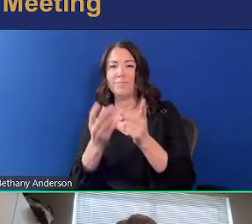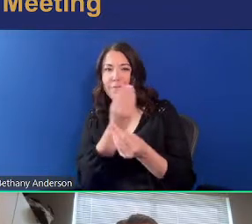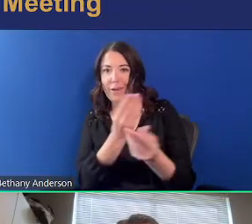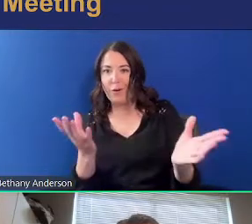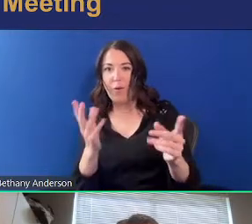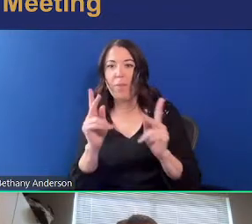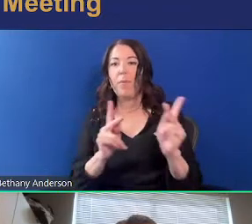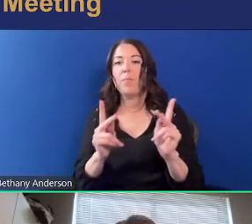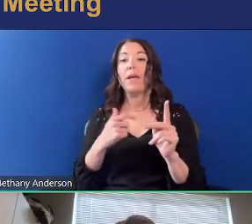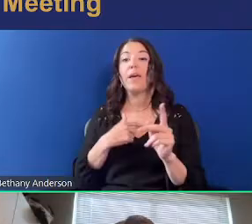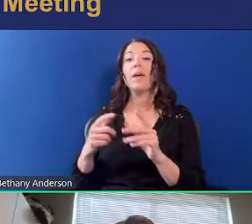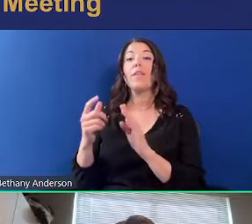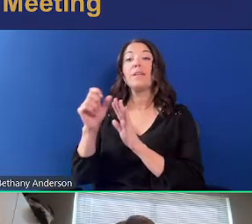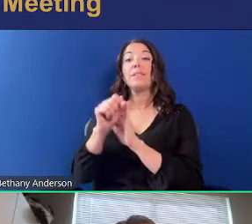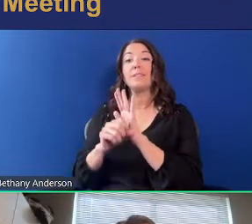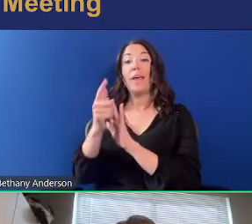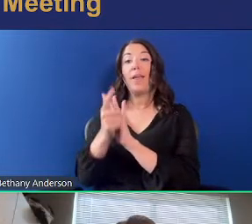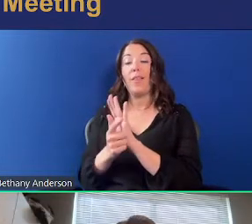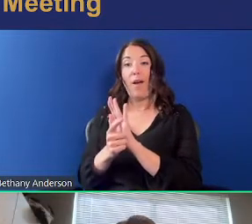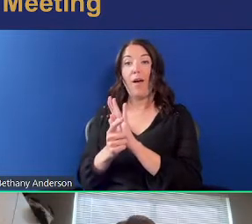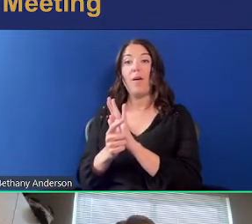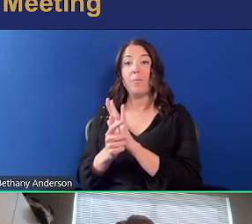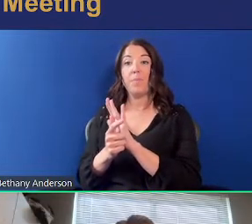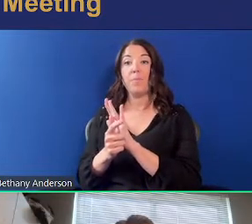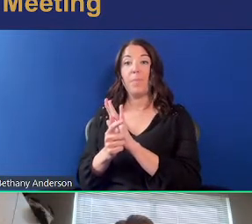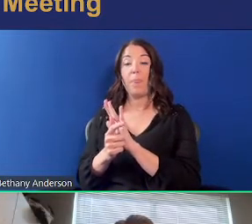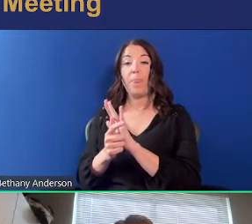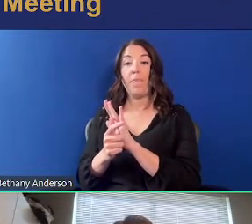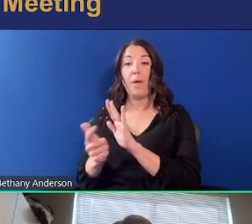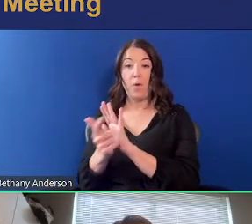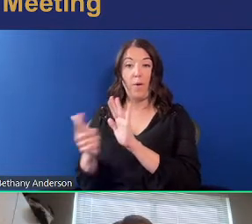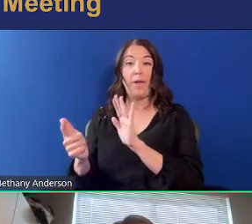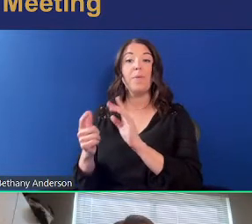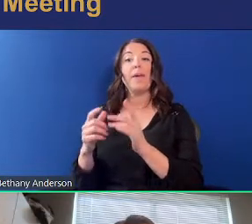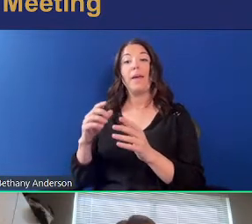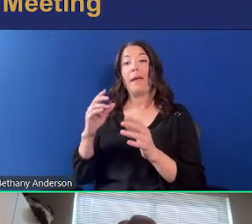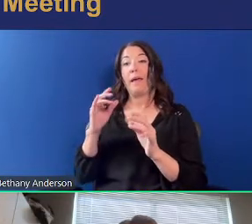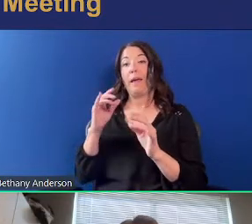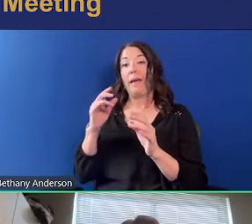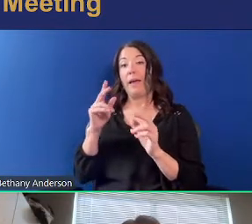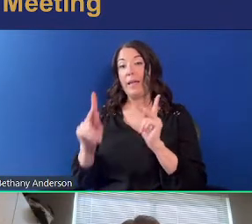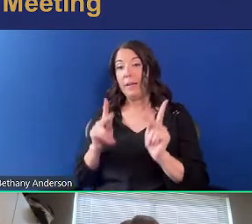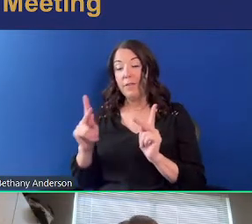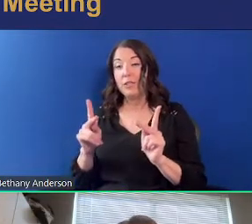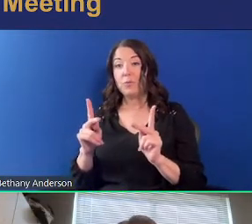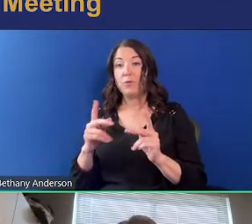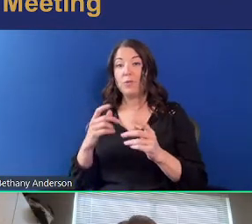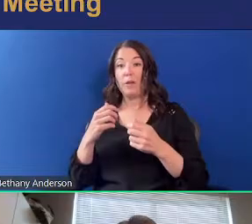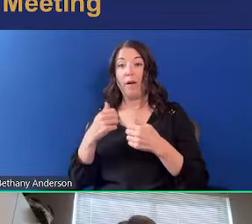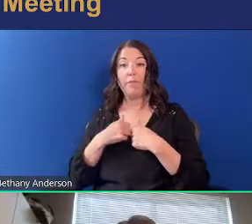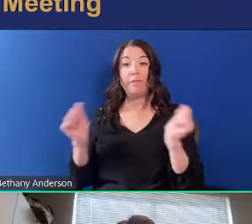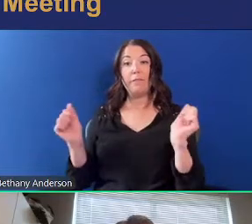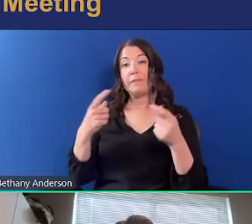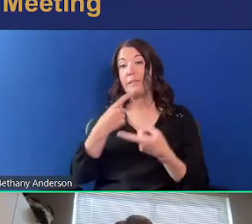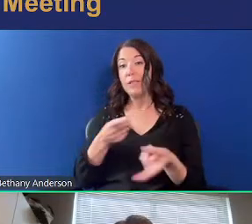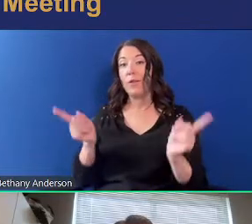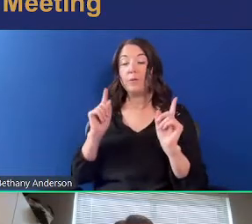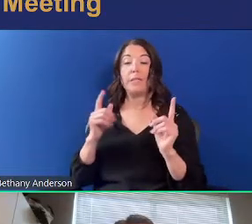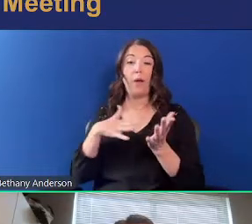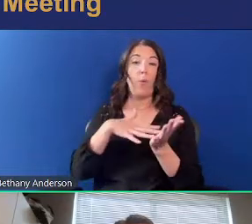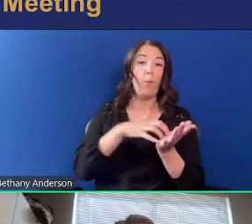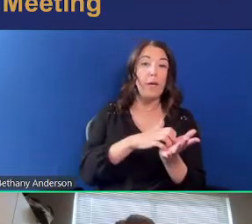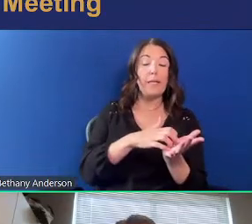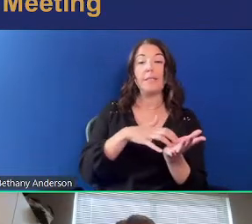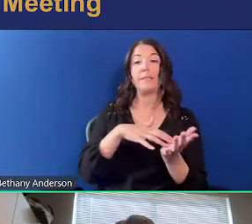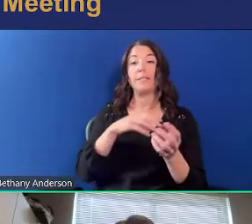laws that prohibit individuals from disclosing areas of might be considered weakness or vulnerabilities